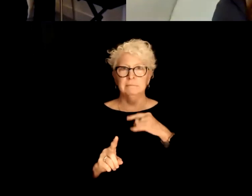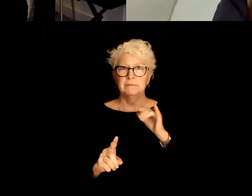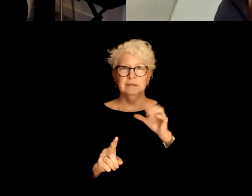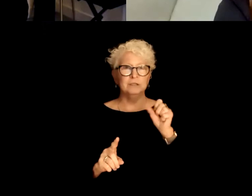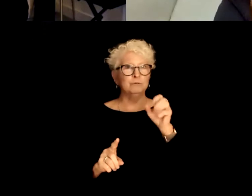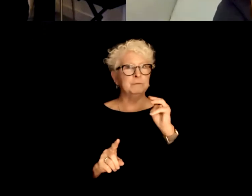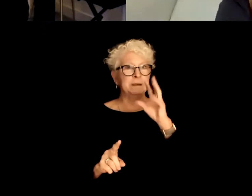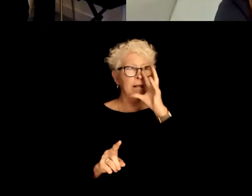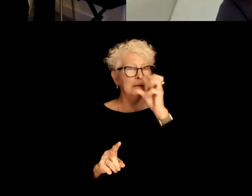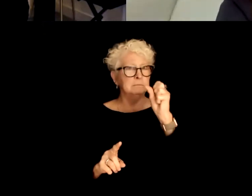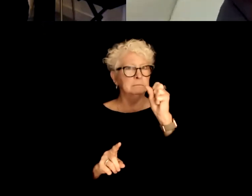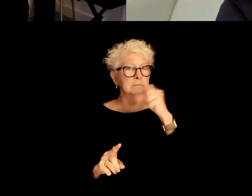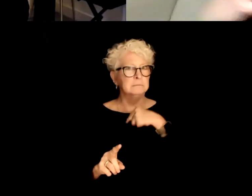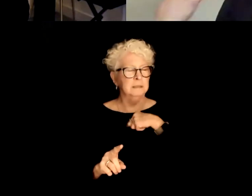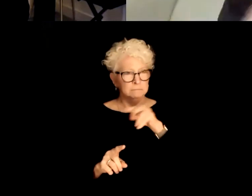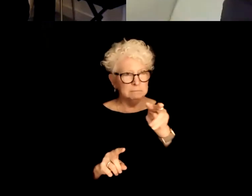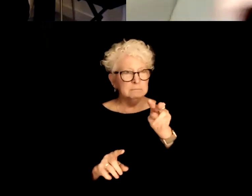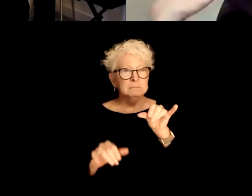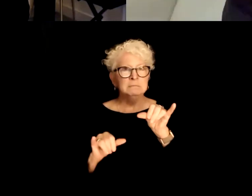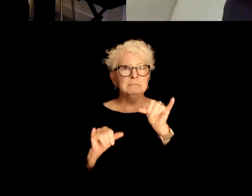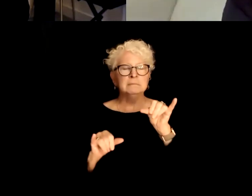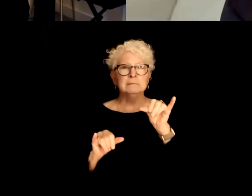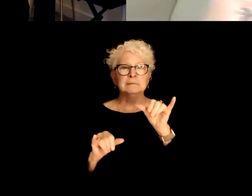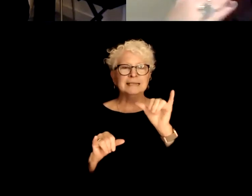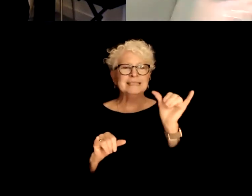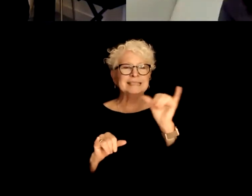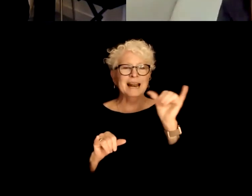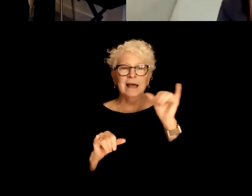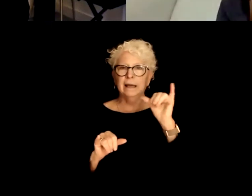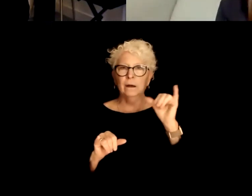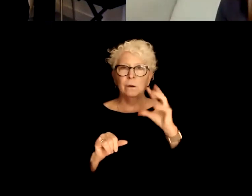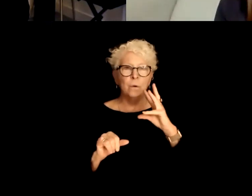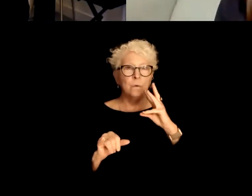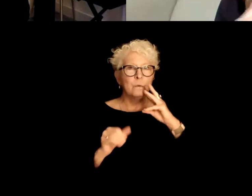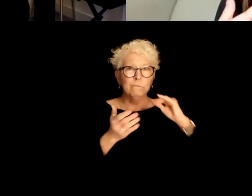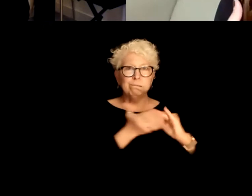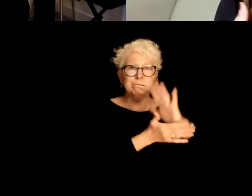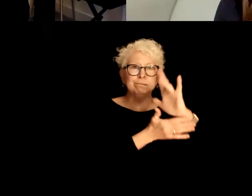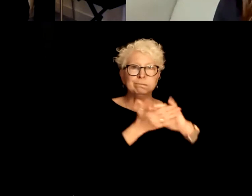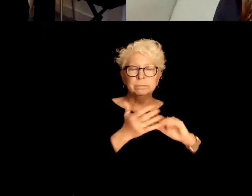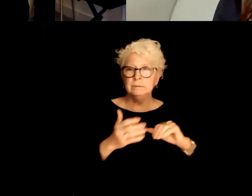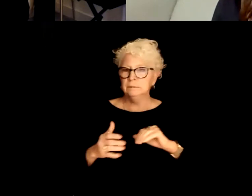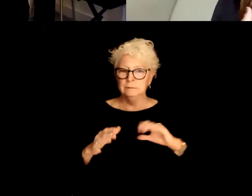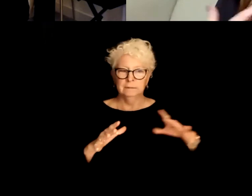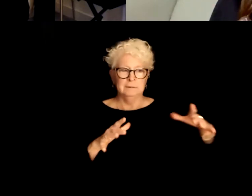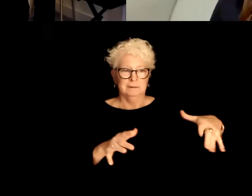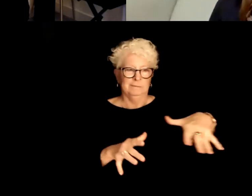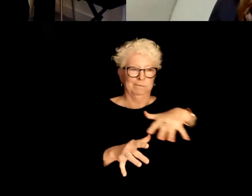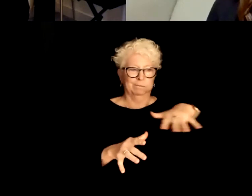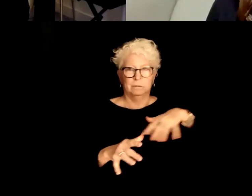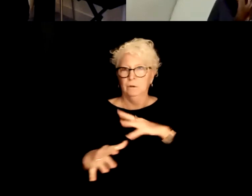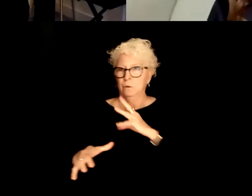wave rushing into two bodies of water connecting or something to see. I mean, I'm